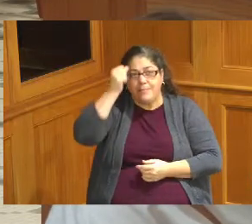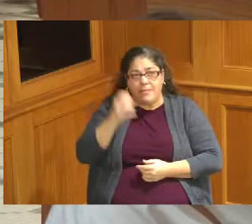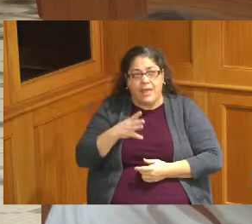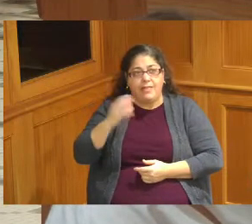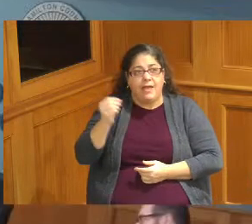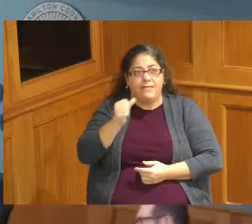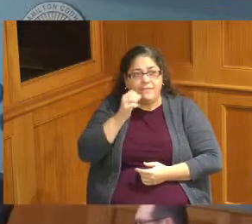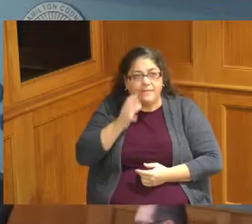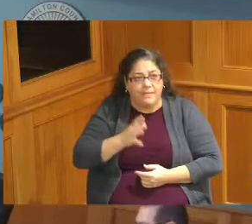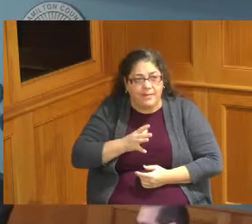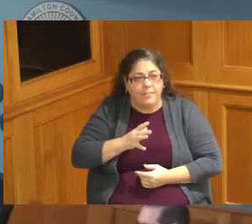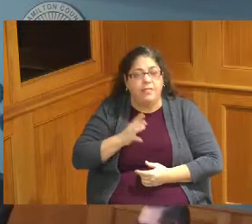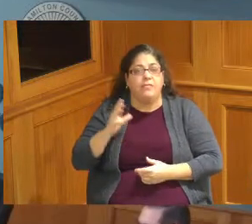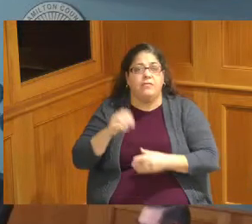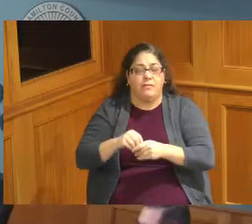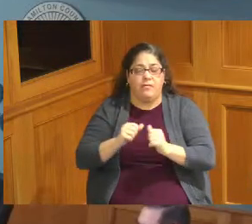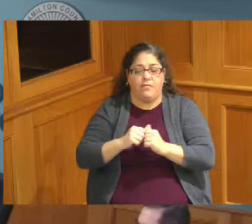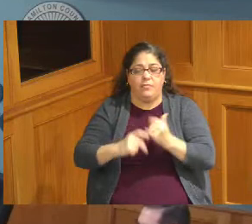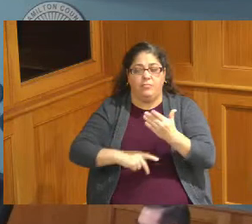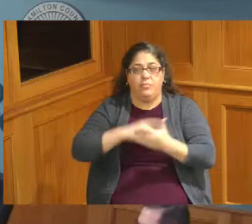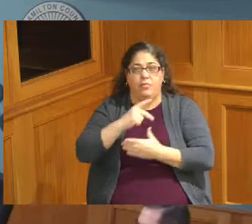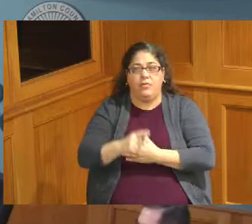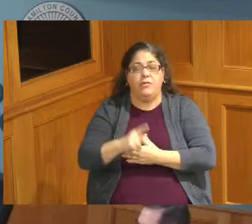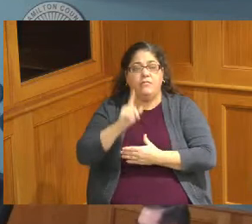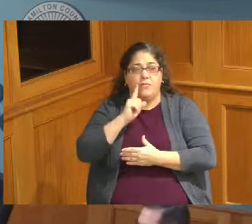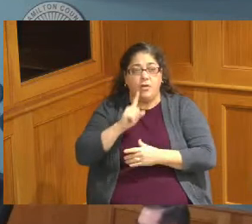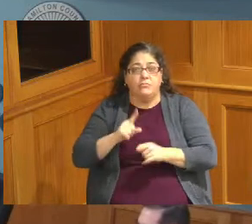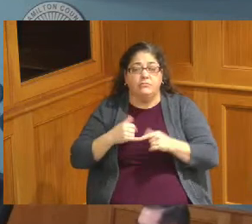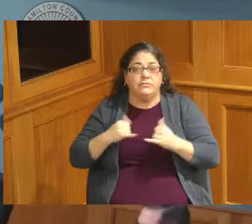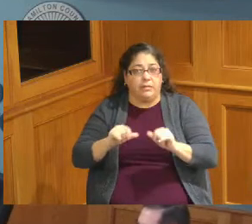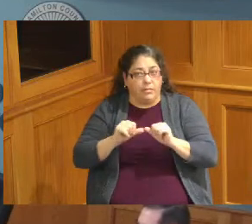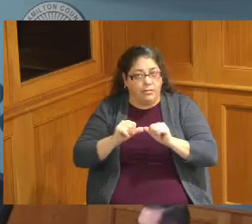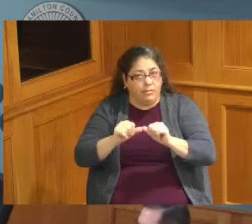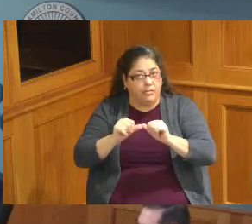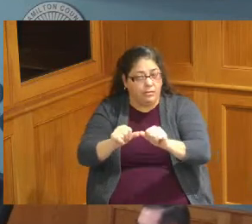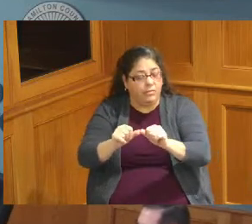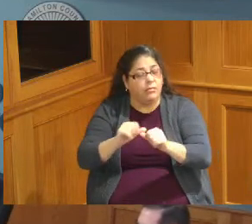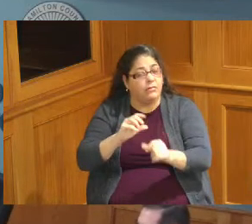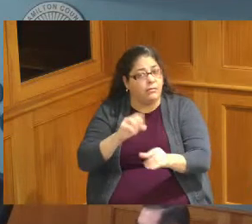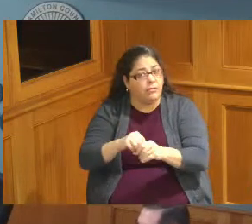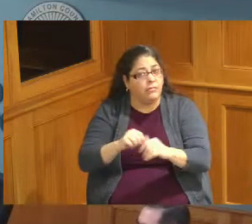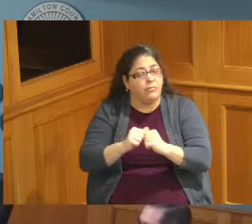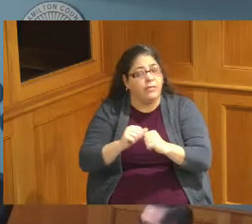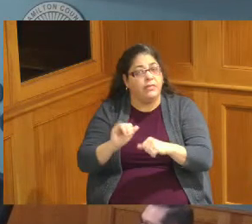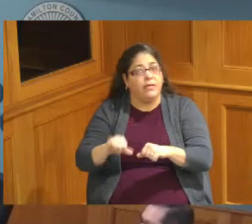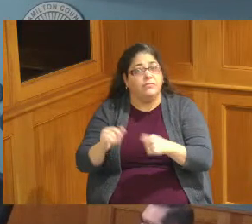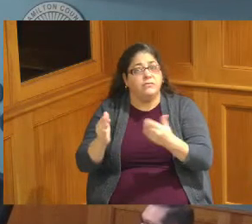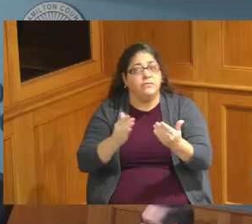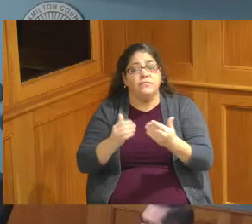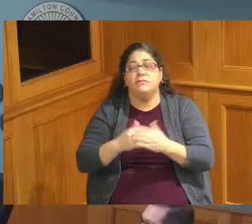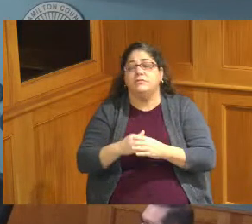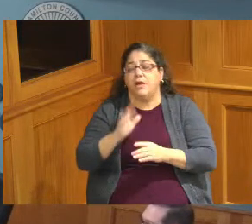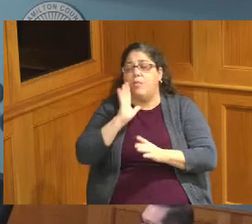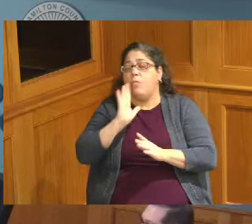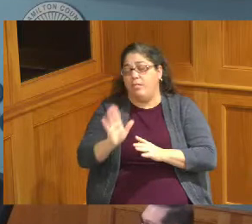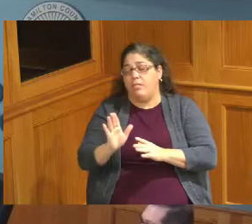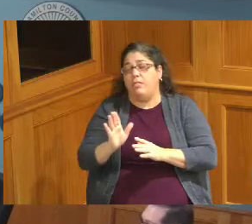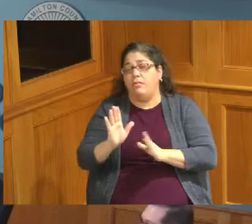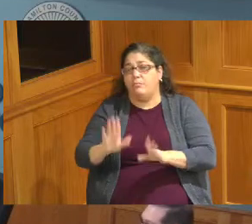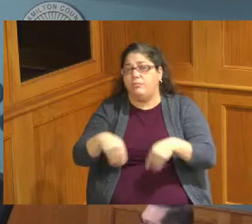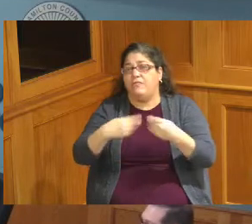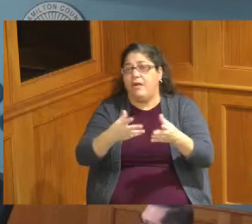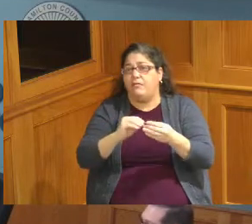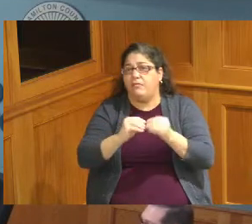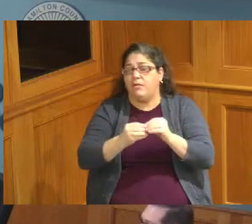have participated in the program and are participating. And I'd be happy to provide you with